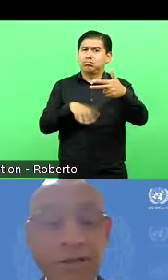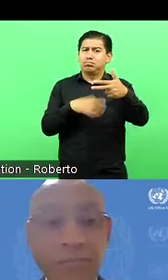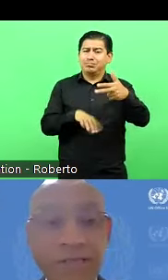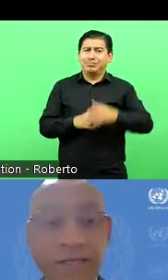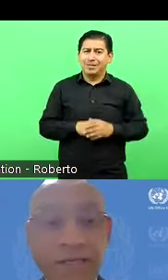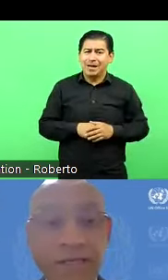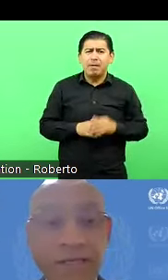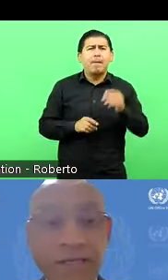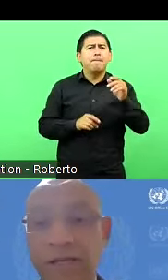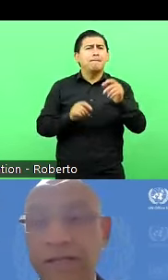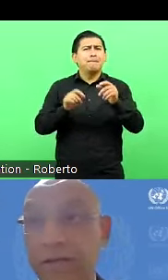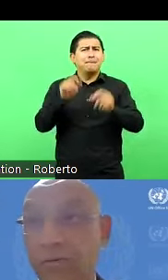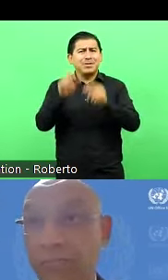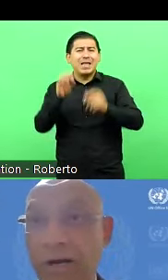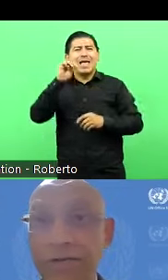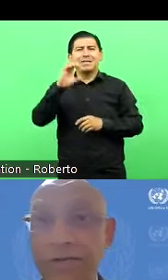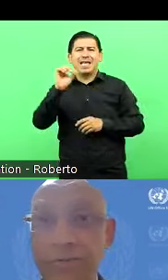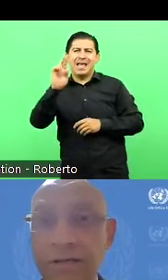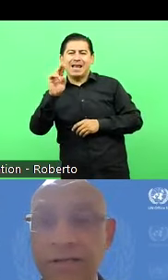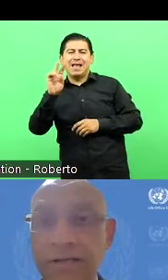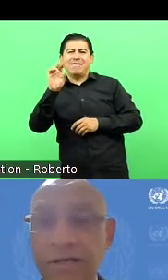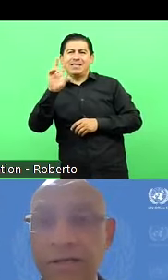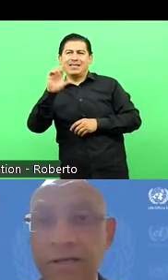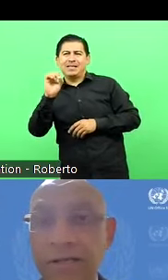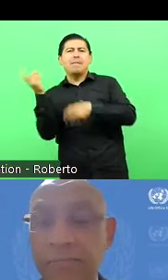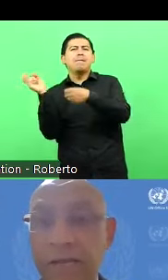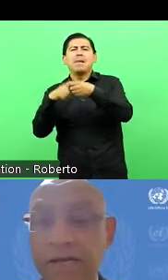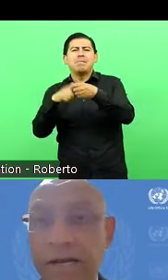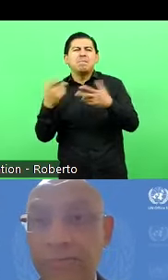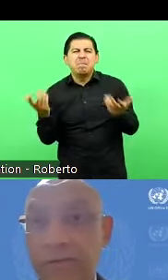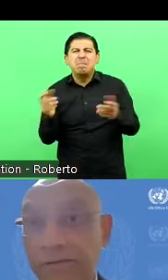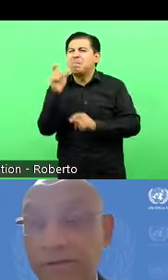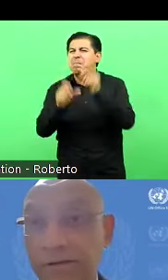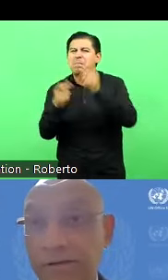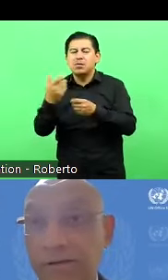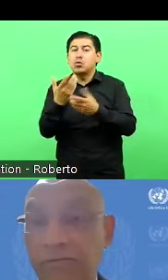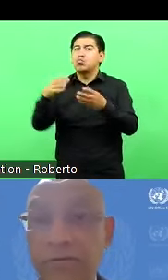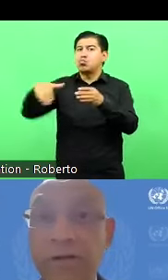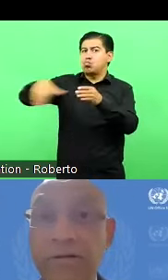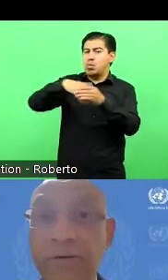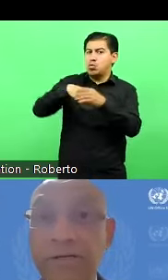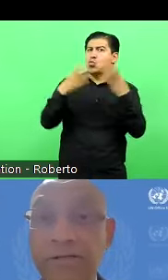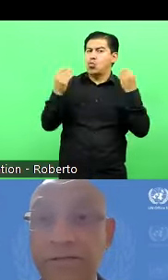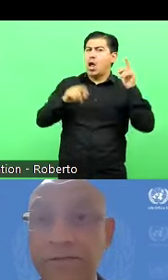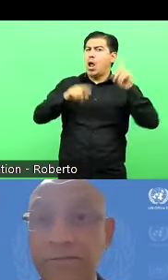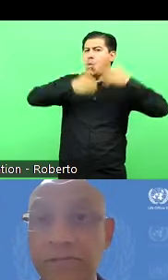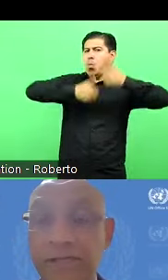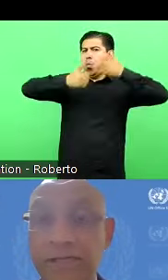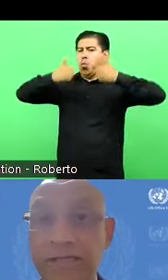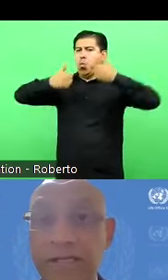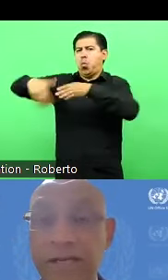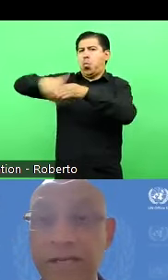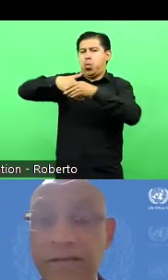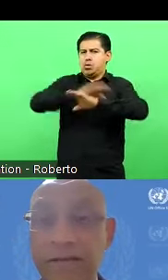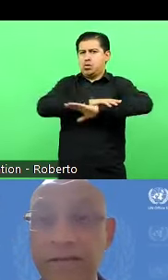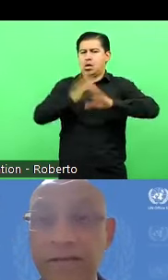it's basically, we have the core partners, which are the big networks of local governments, such as